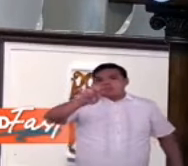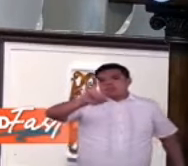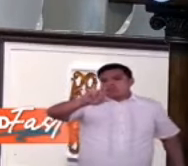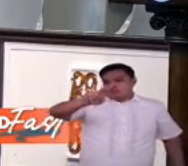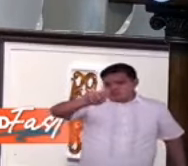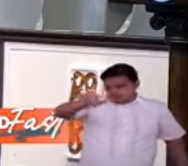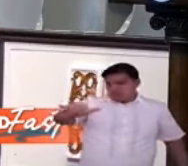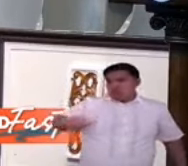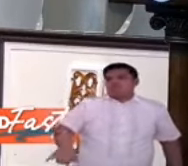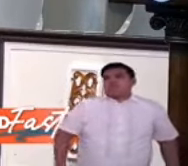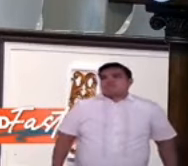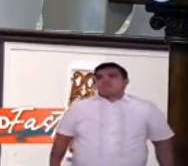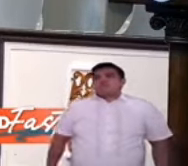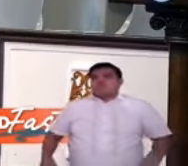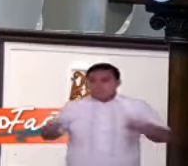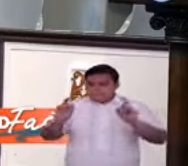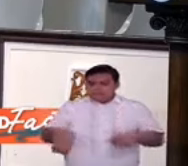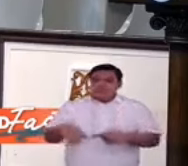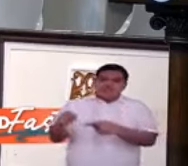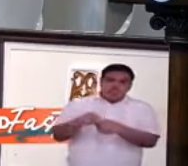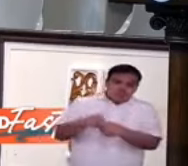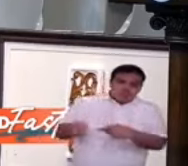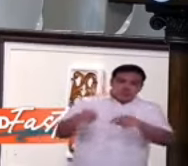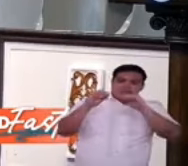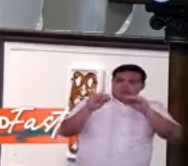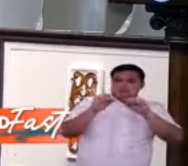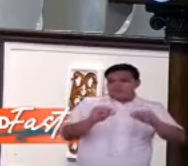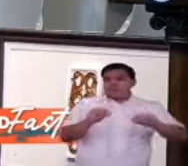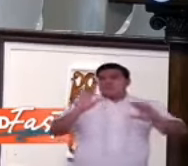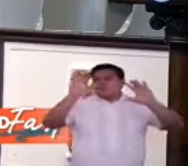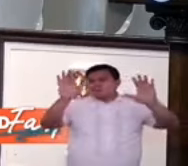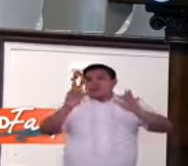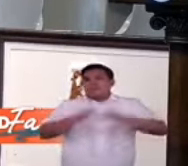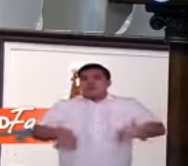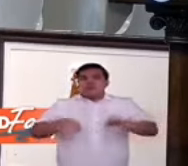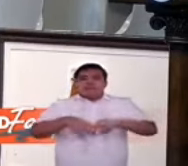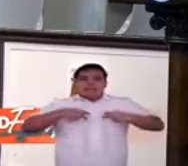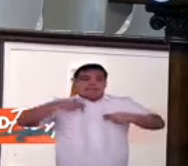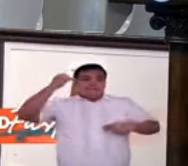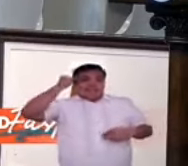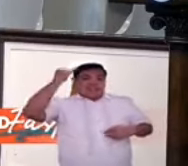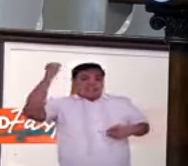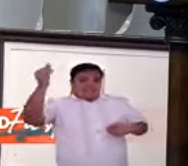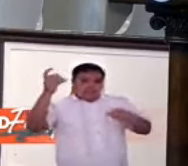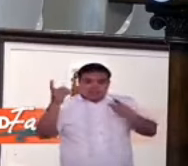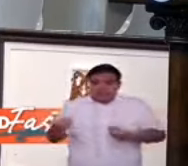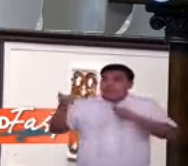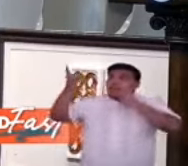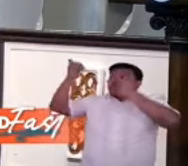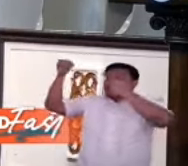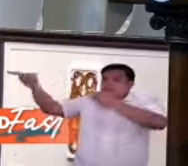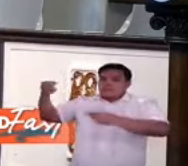teaching. To train. That is why it has the idea of dedication, because